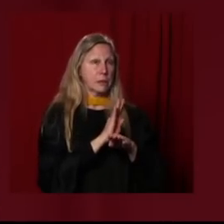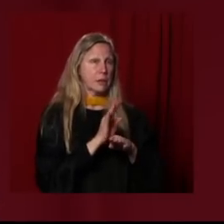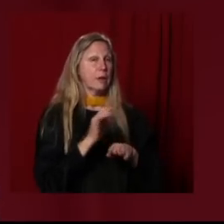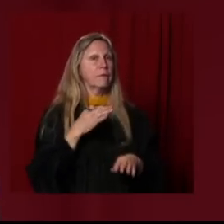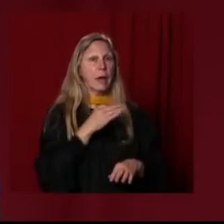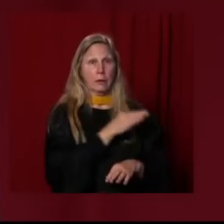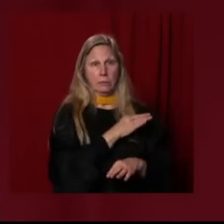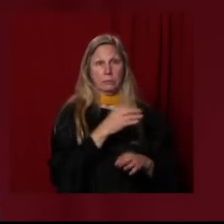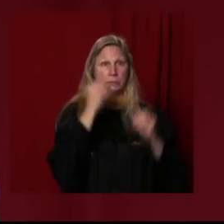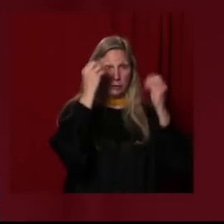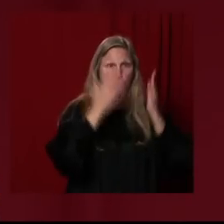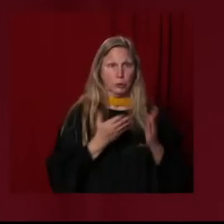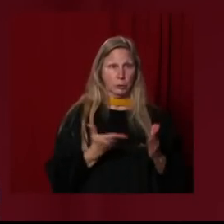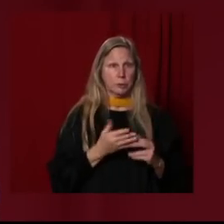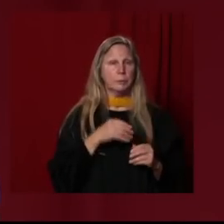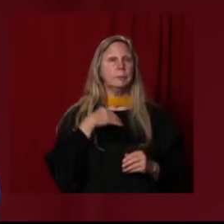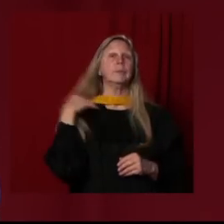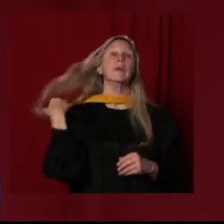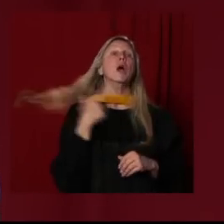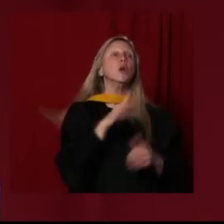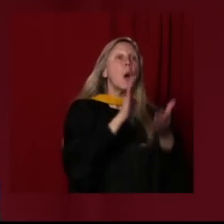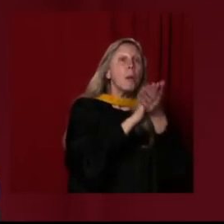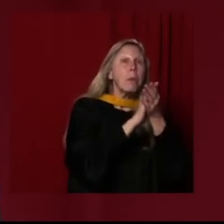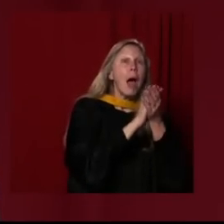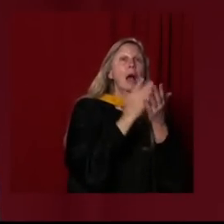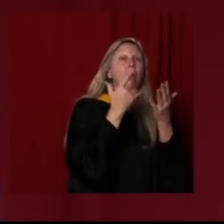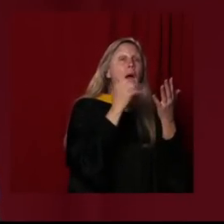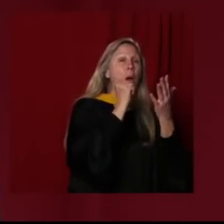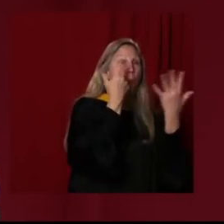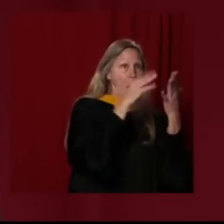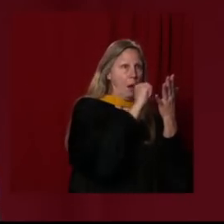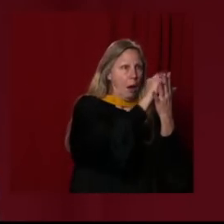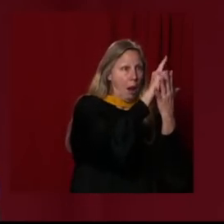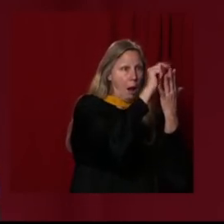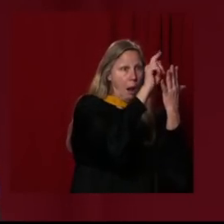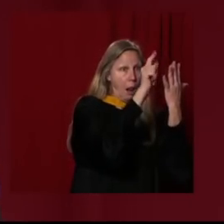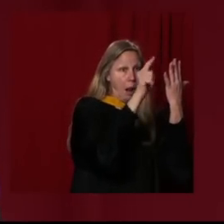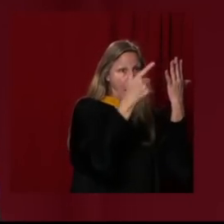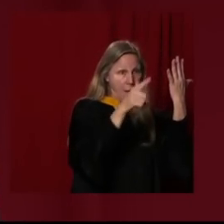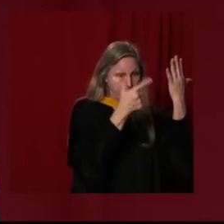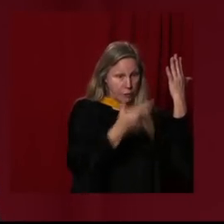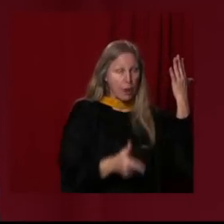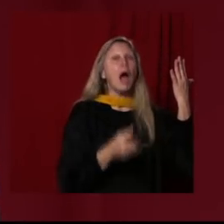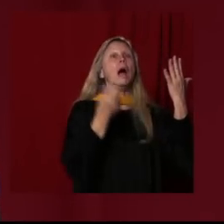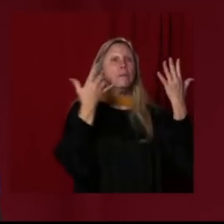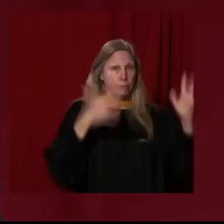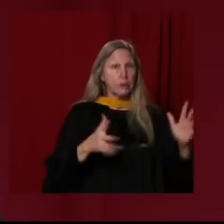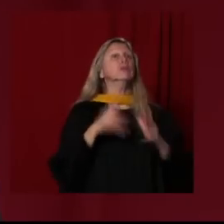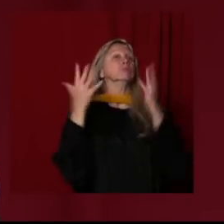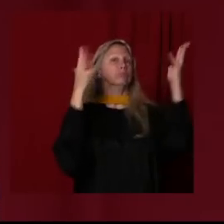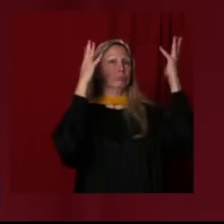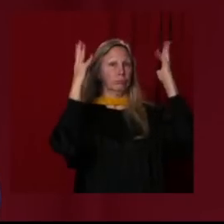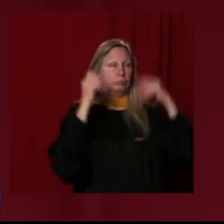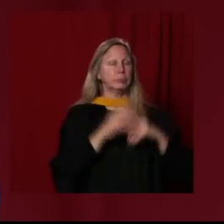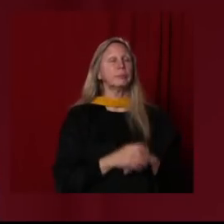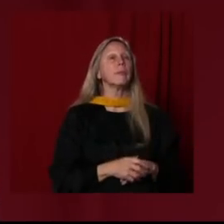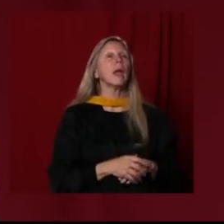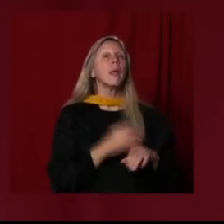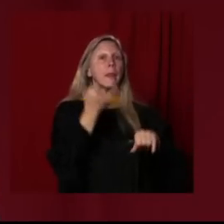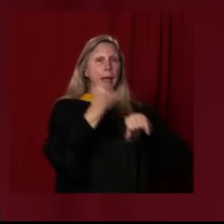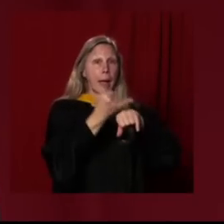faculty. Please withhold your applause until all introductions are made. From our